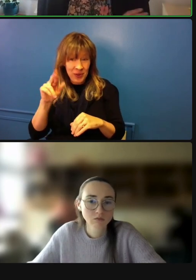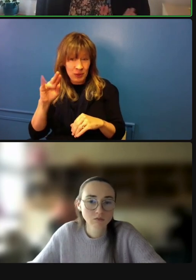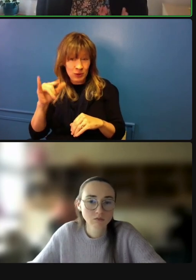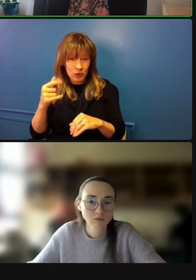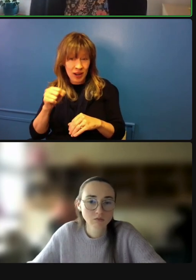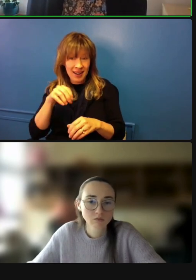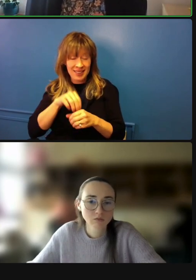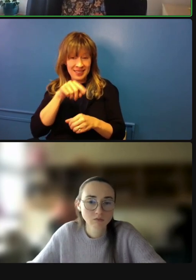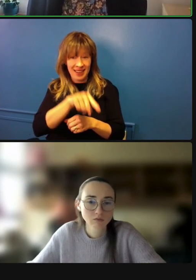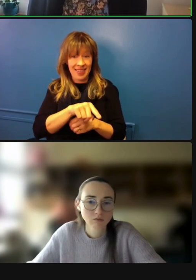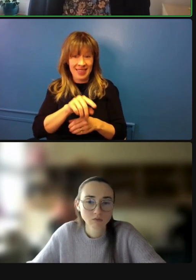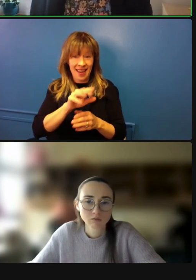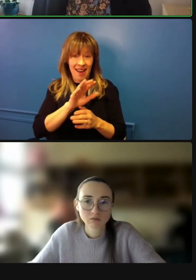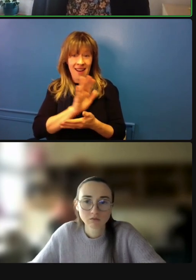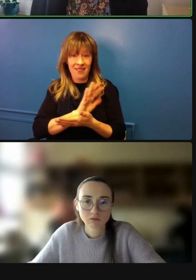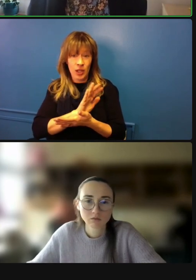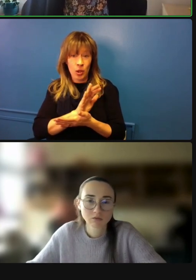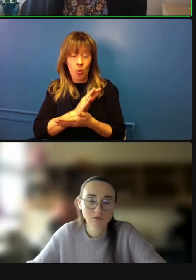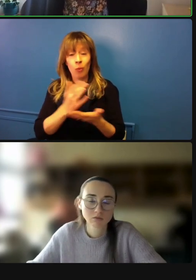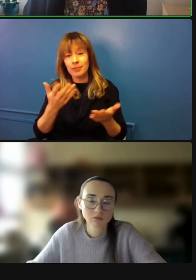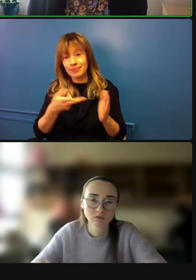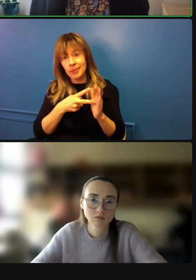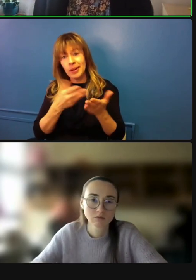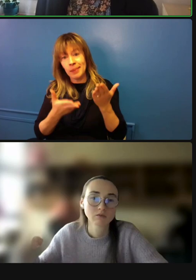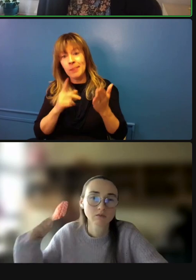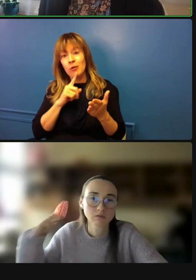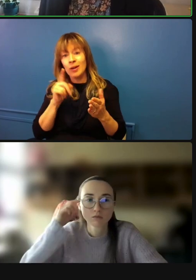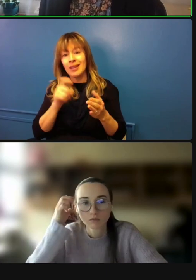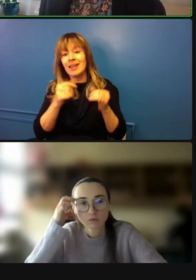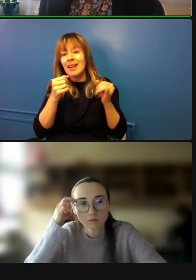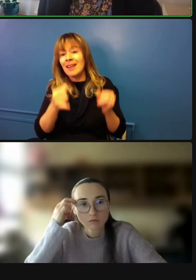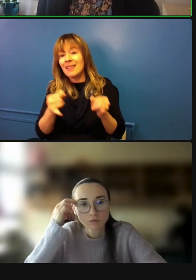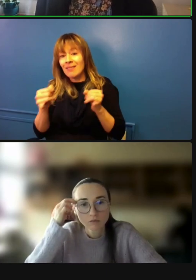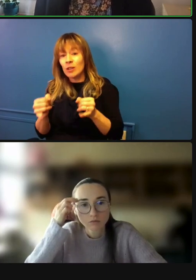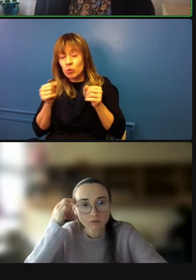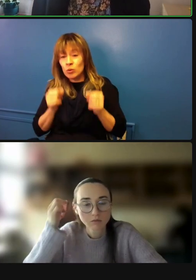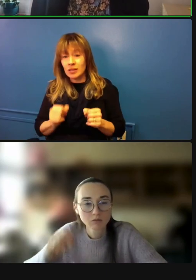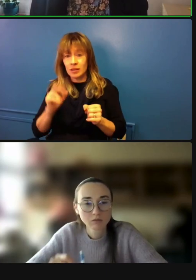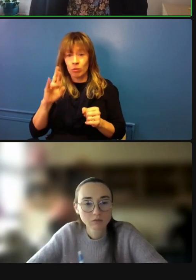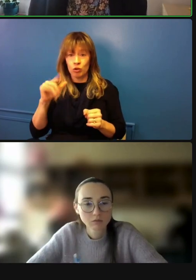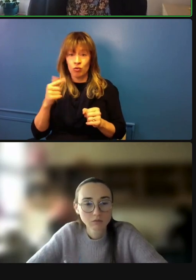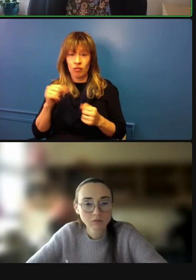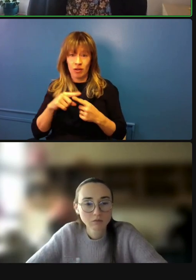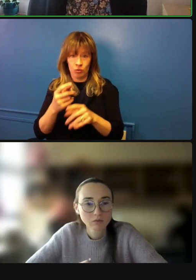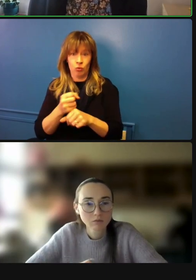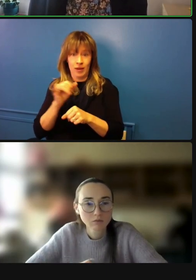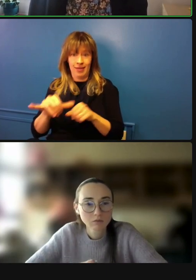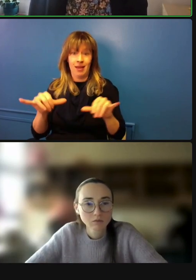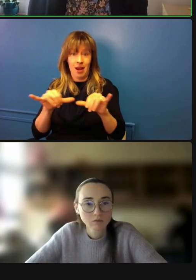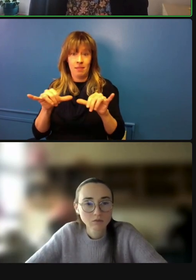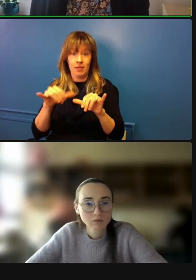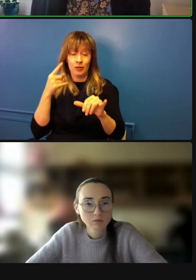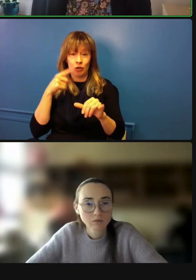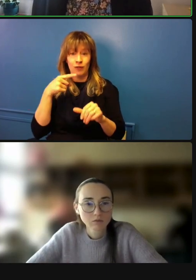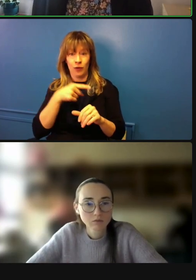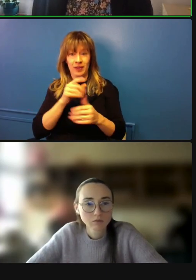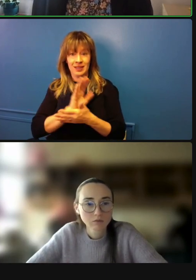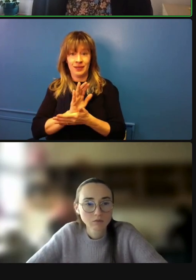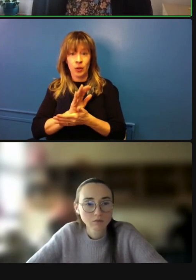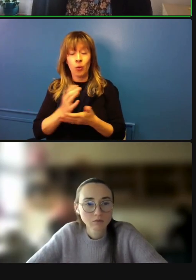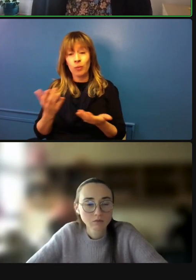so perhaps you really need individual subjects' ratings to get good measures of that in these videos. Or but it's also